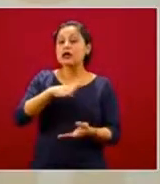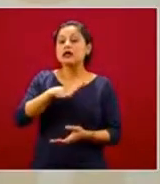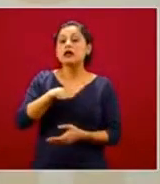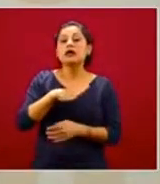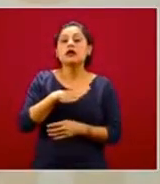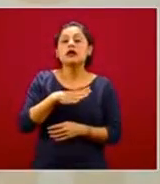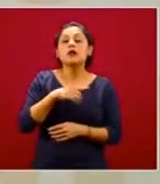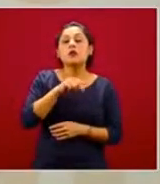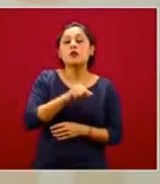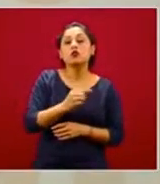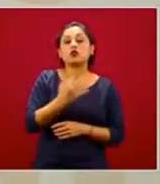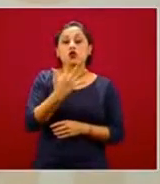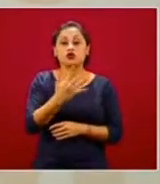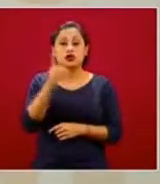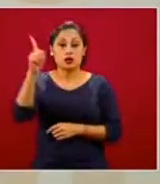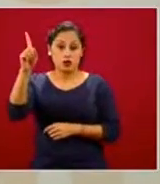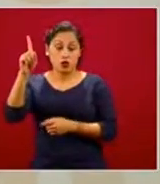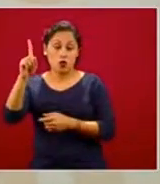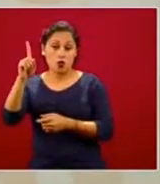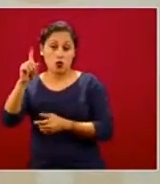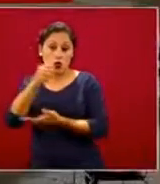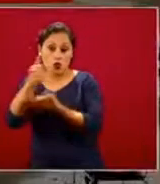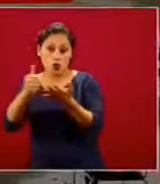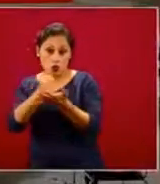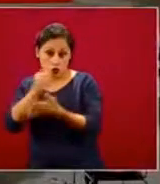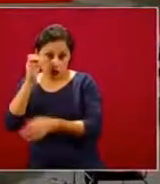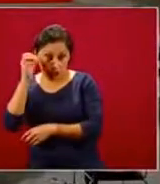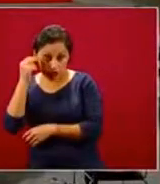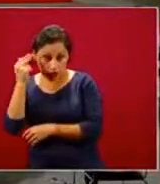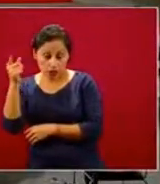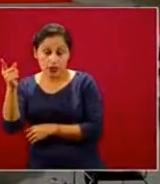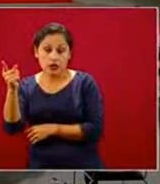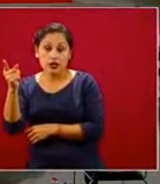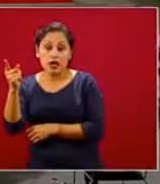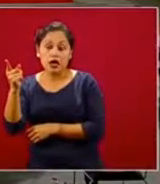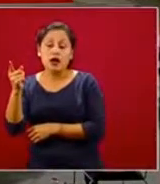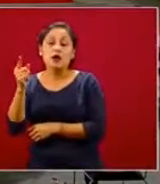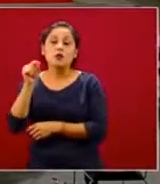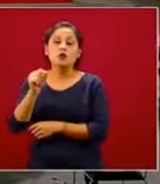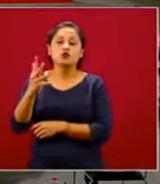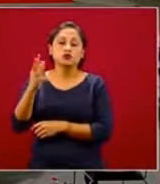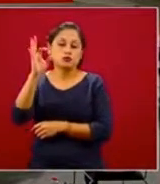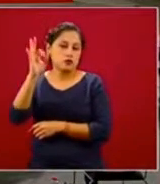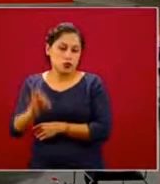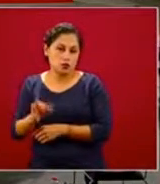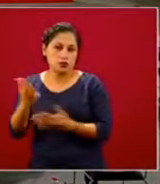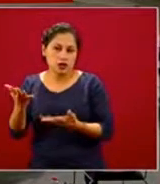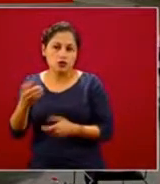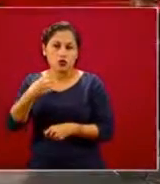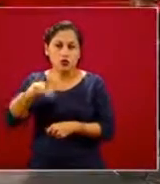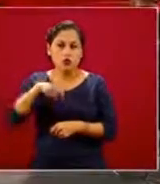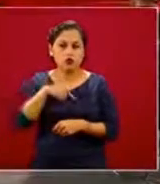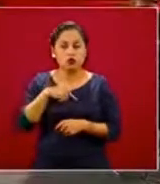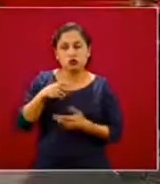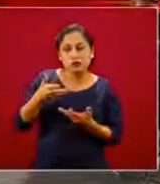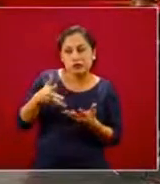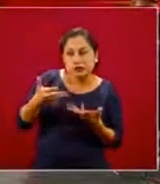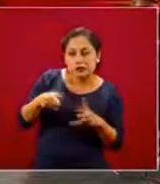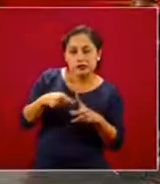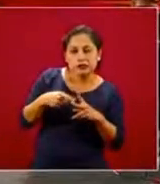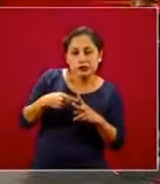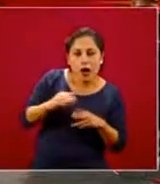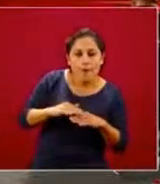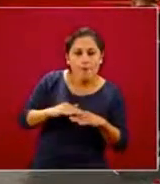So at that time, it was 0.5 in Kuwait. And so then we estimated that, no more, no